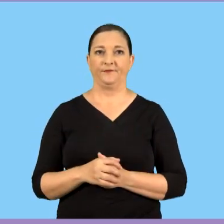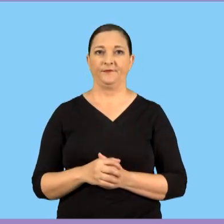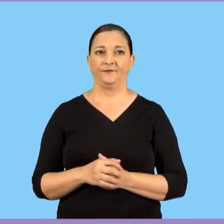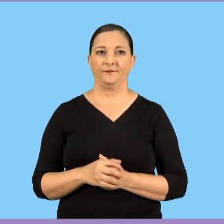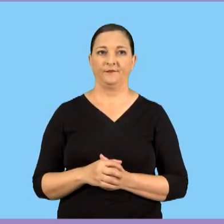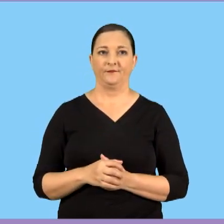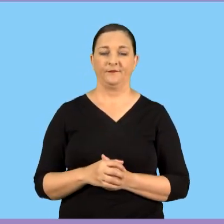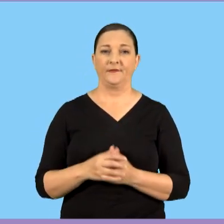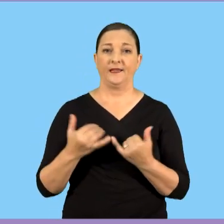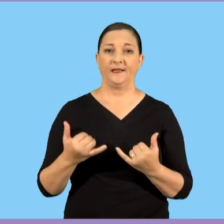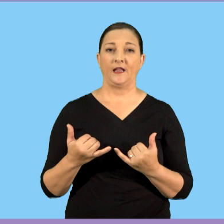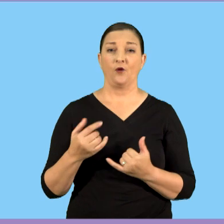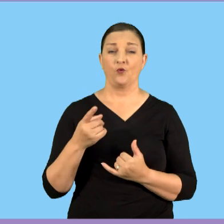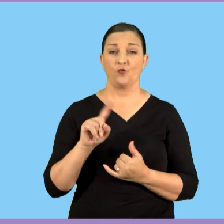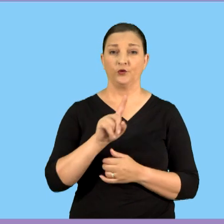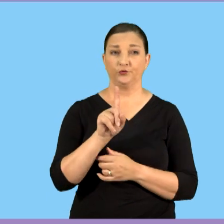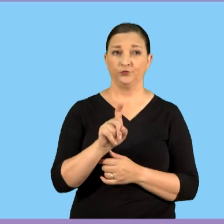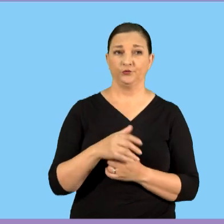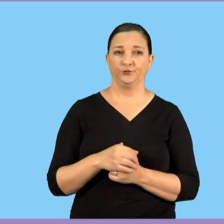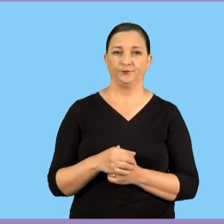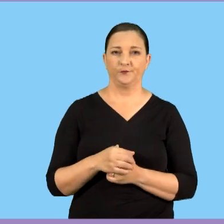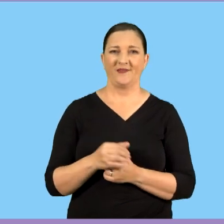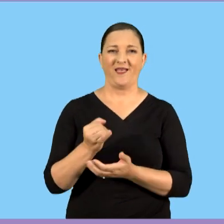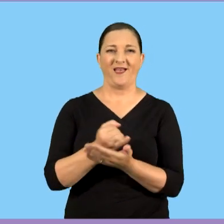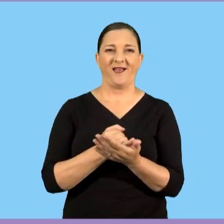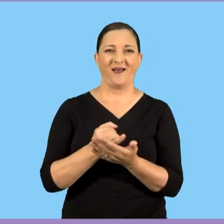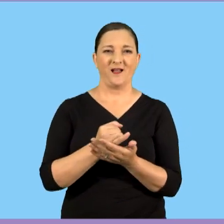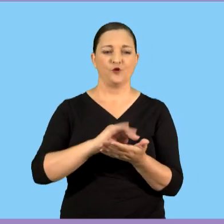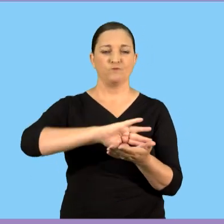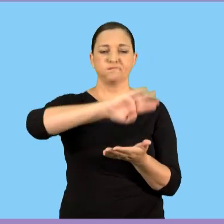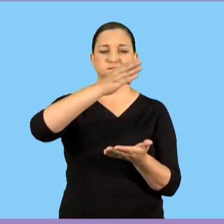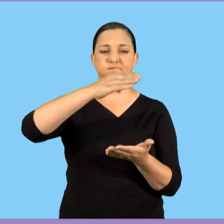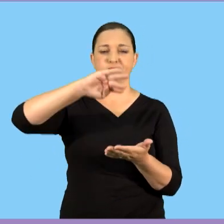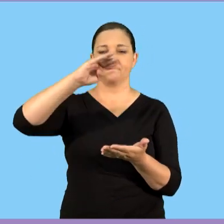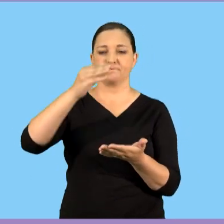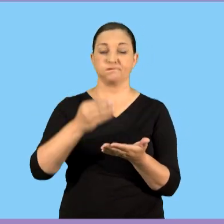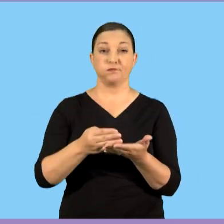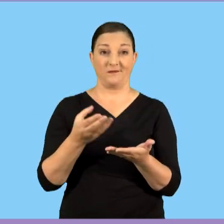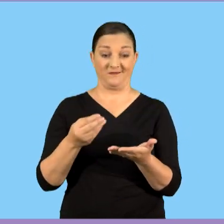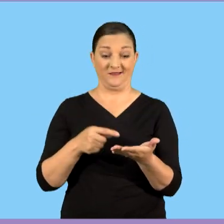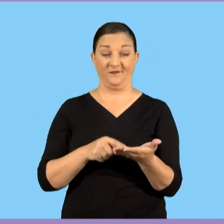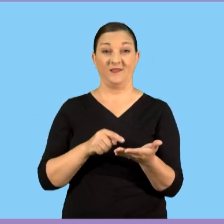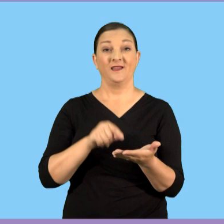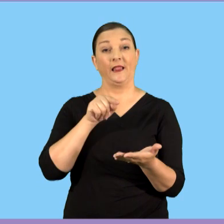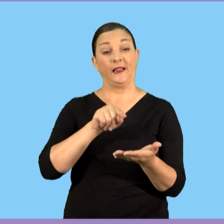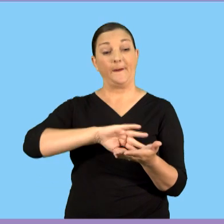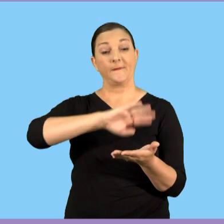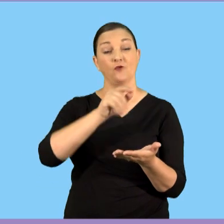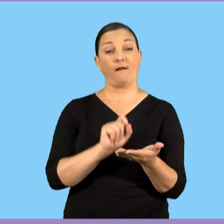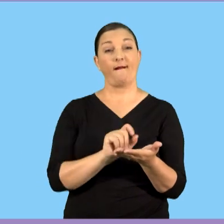Let's go to number 4. So number 4 reads, an island has a mountain which